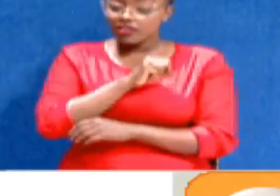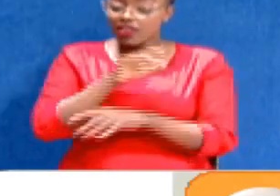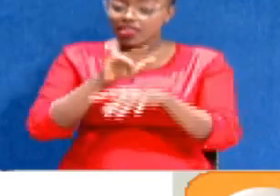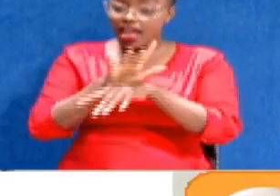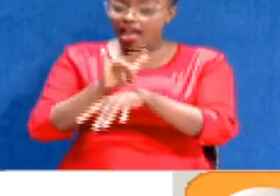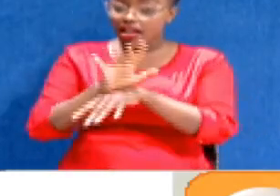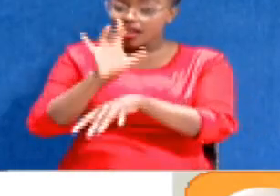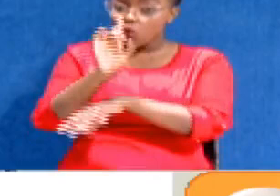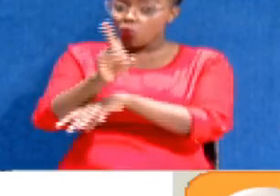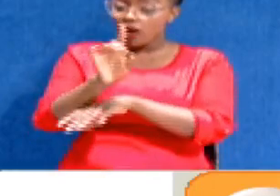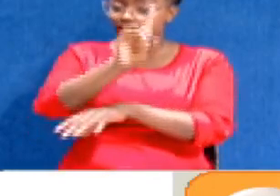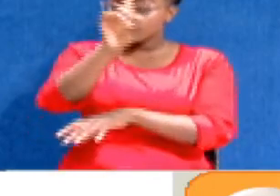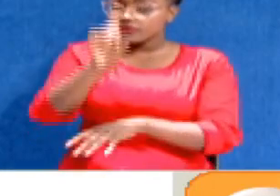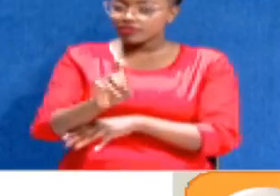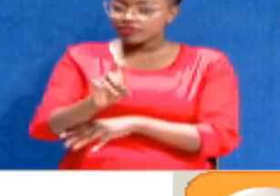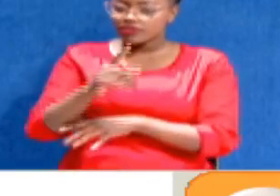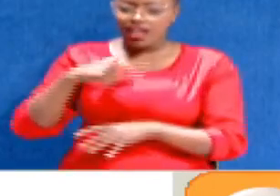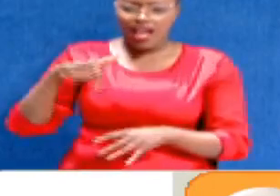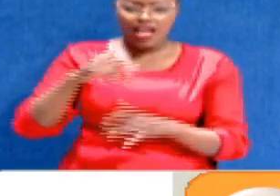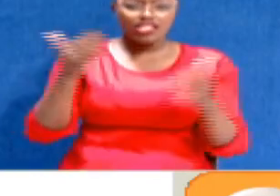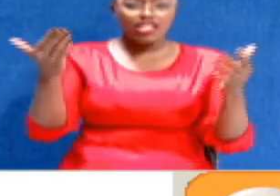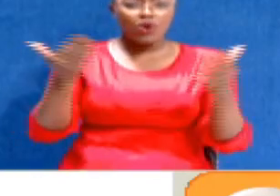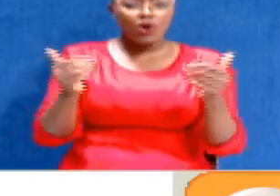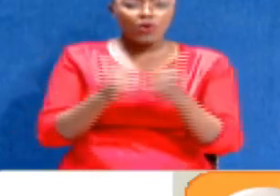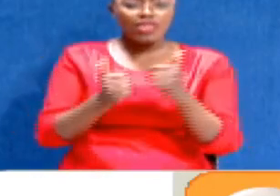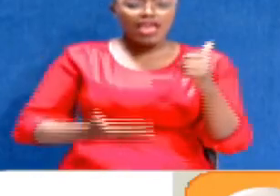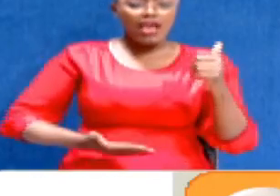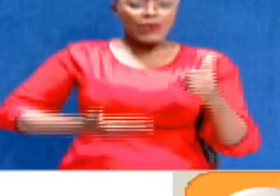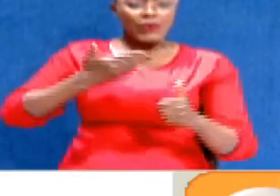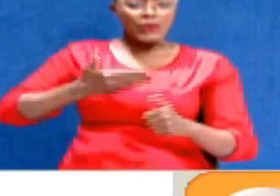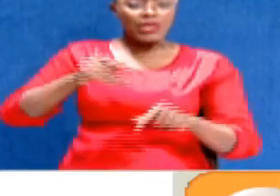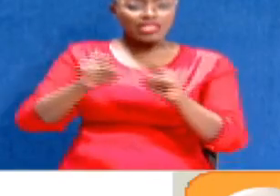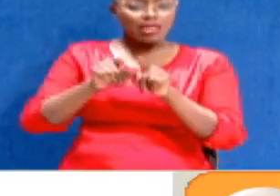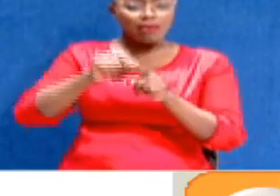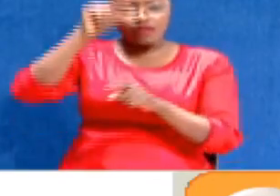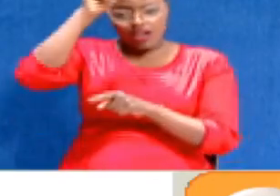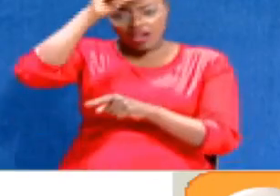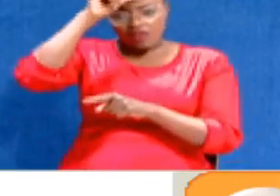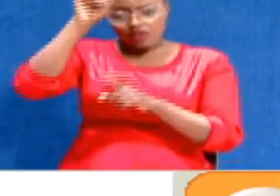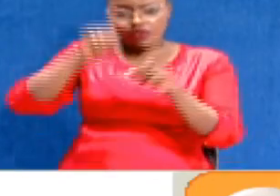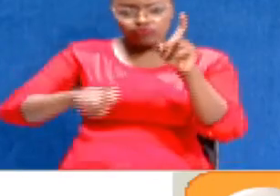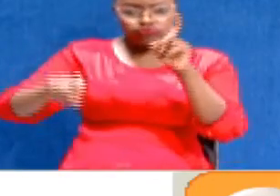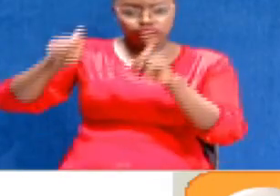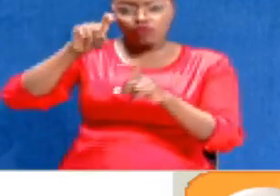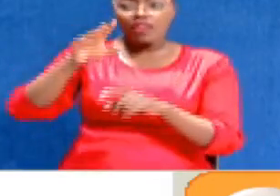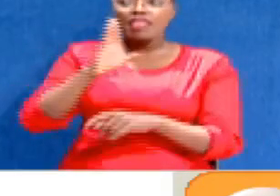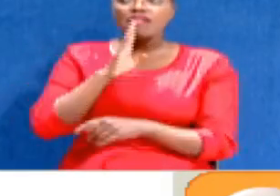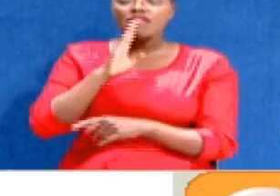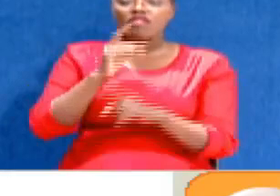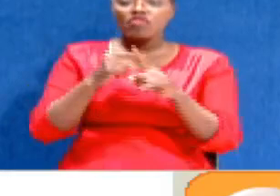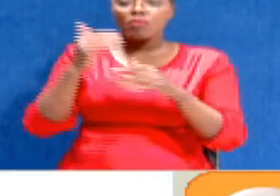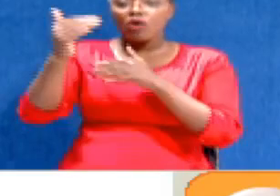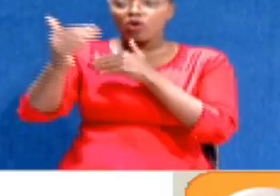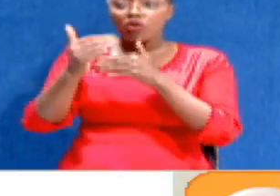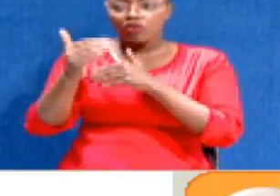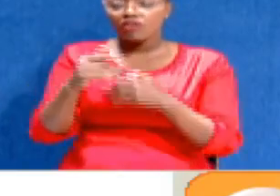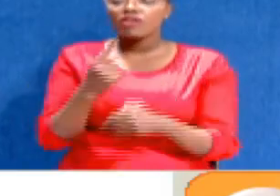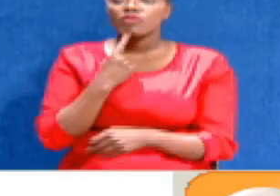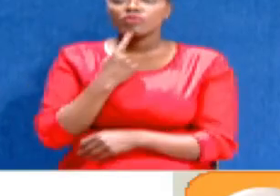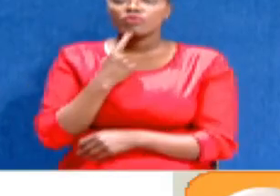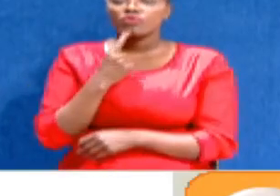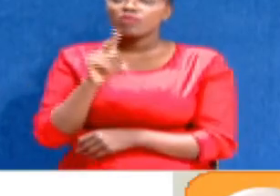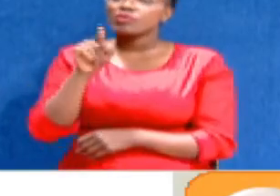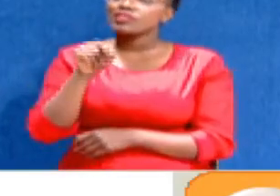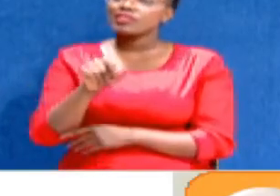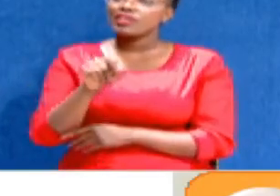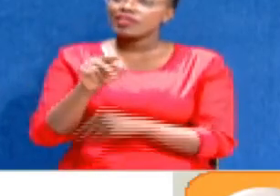warning? Where were we with this anger when the same government that had increased the country's debt from a mere $1.7 trillion